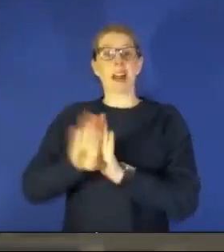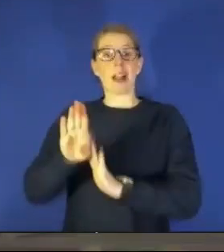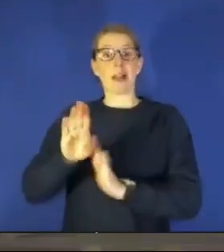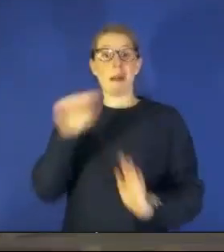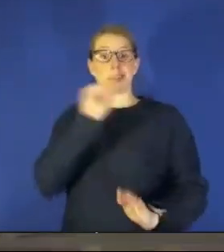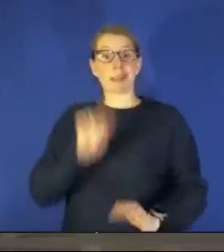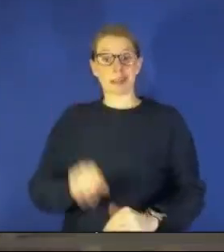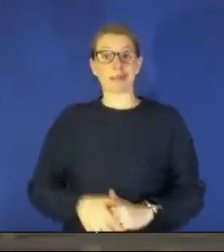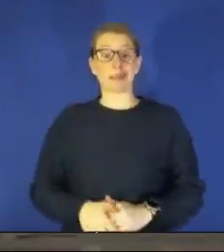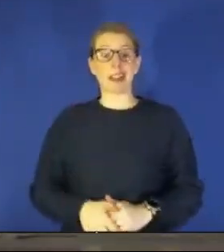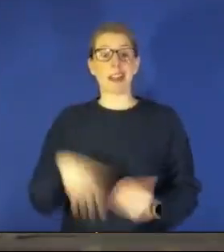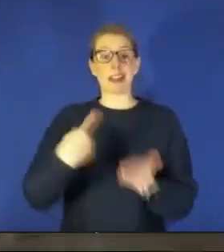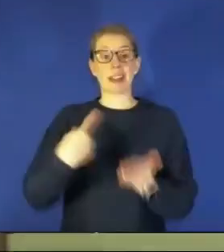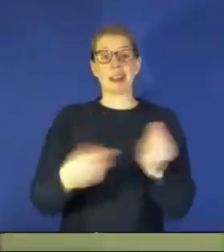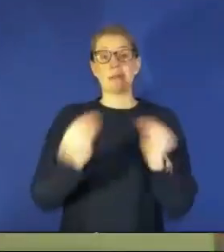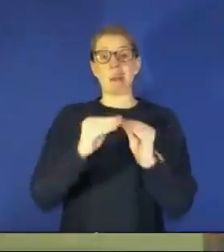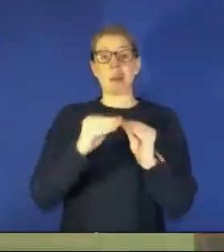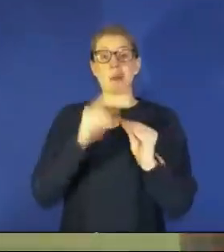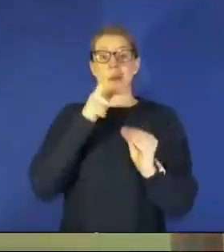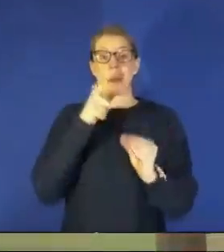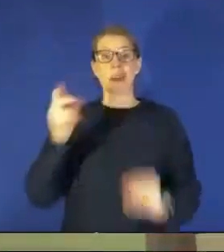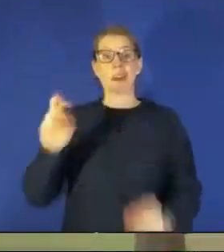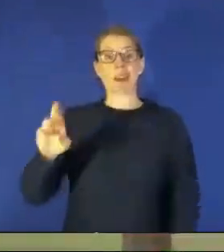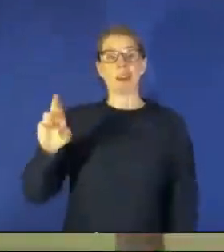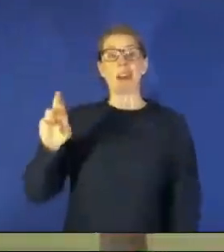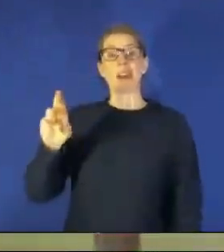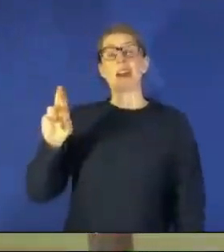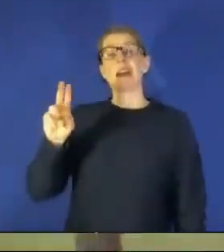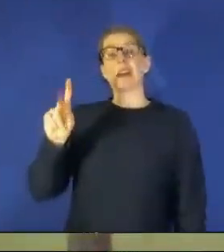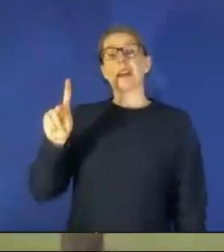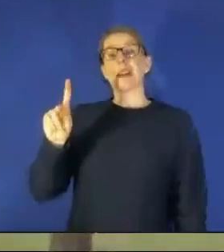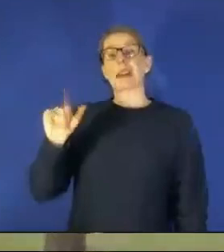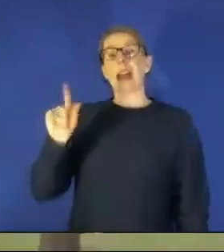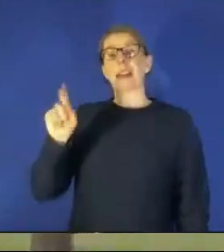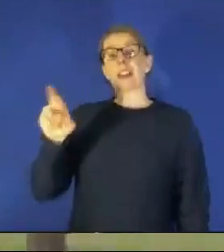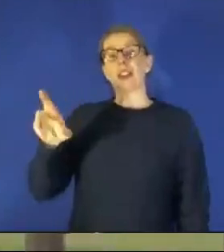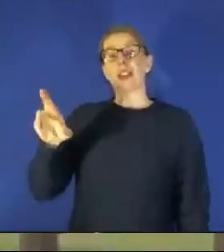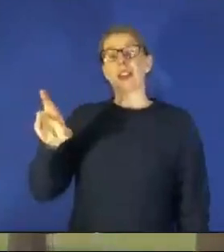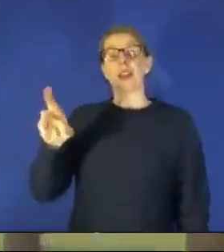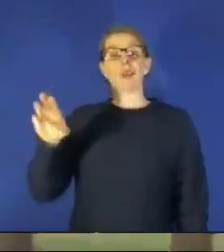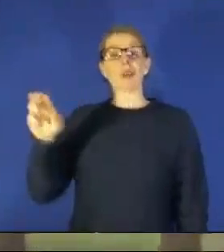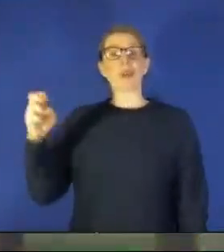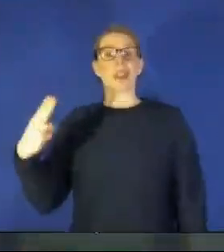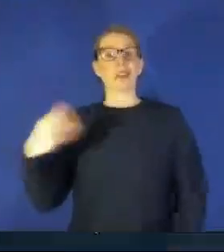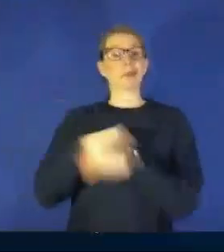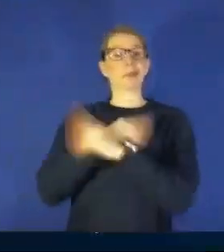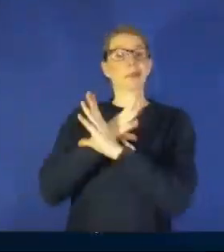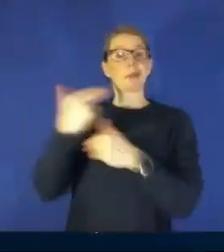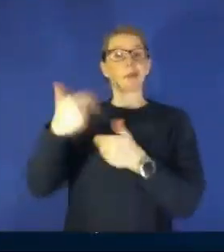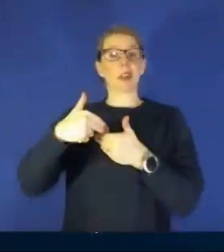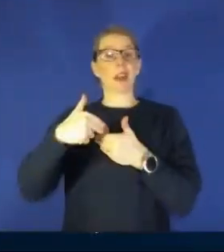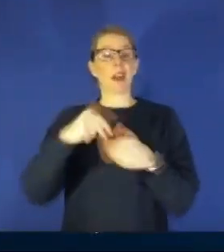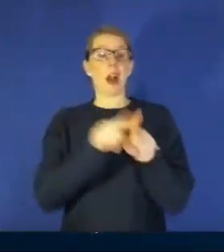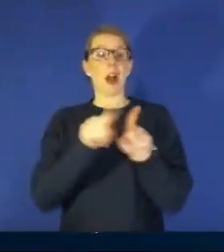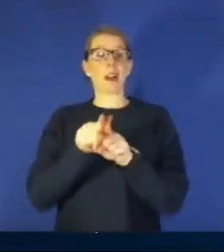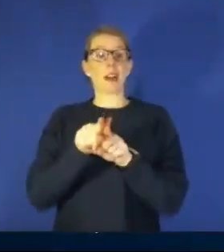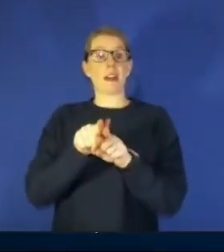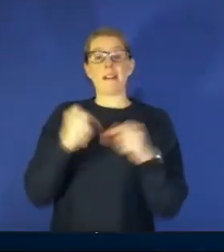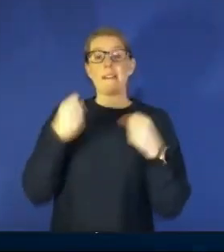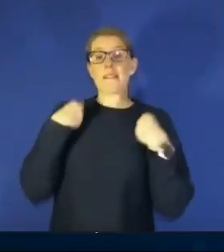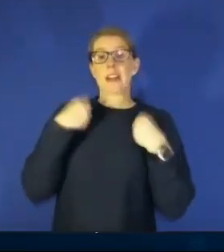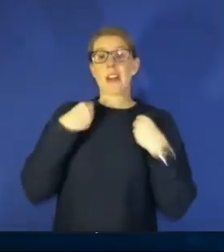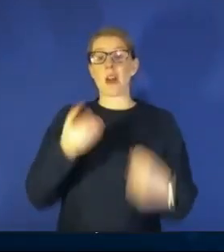talk more about this is Dr. Jessica Kalender-Rich, joining us virtually, and avid fitness guru and well-known Kansas